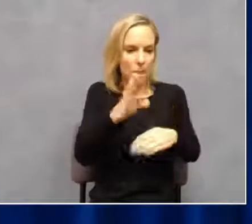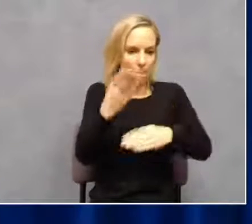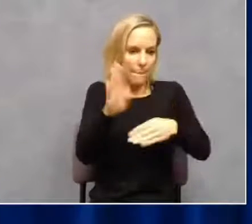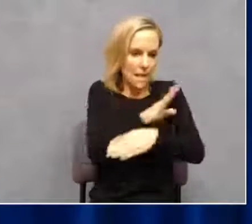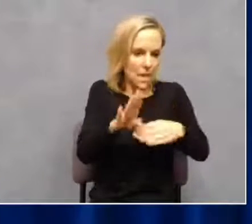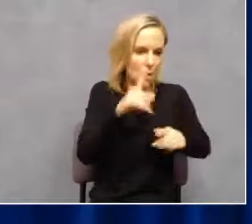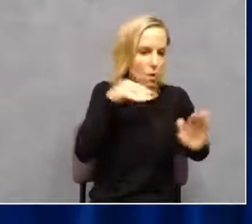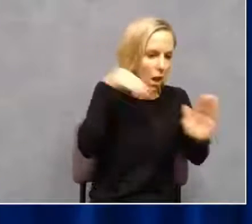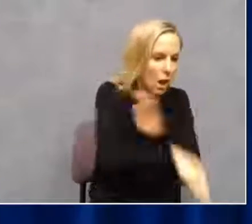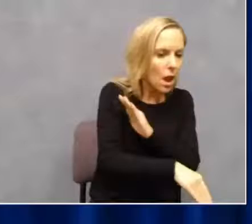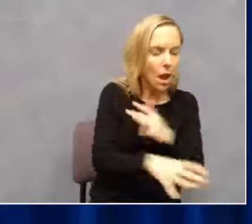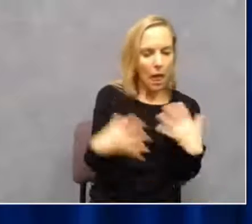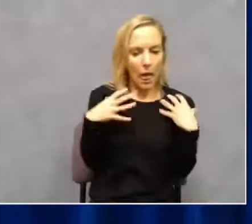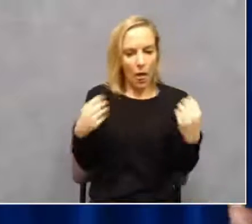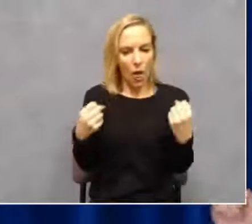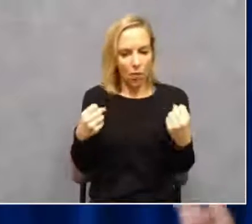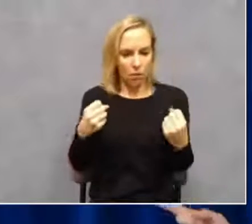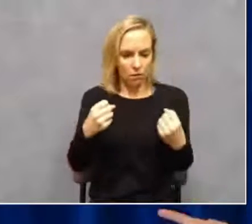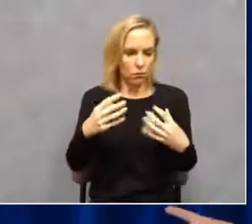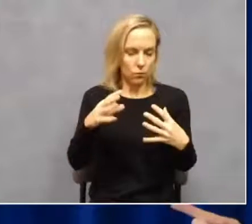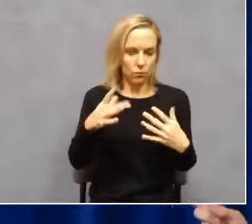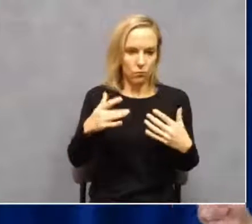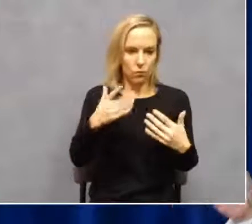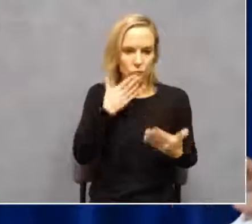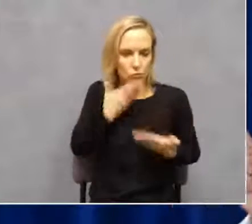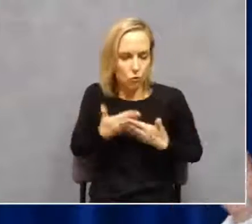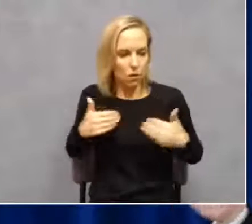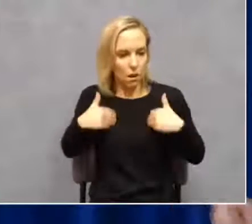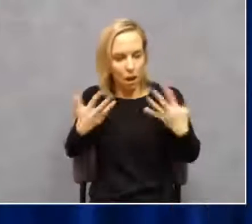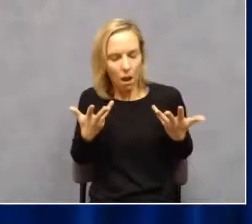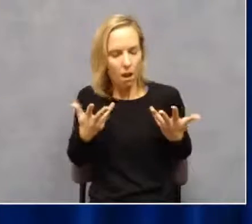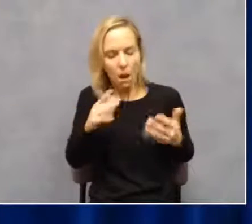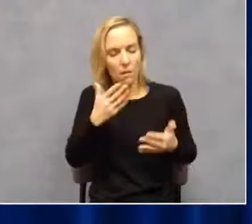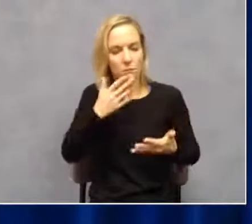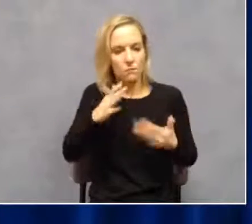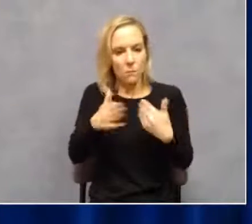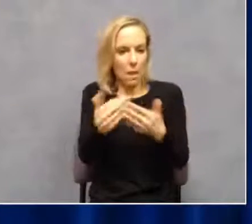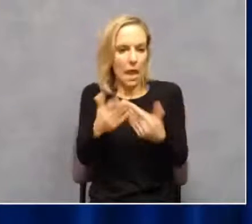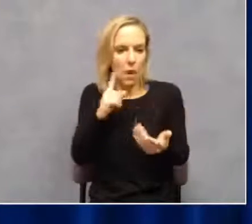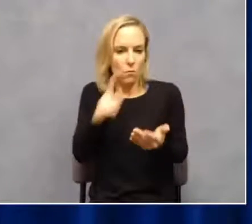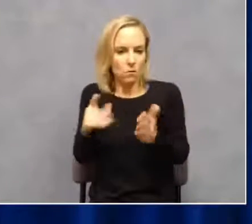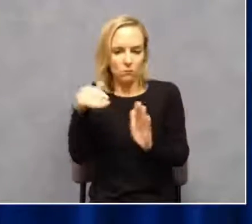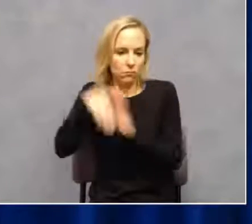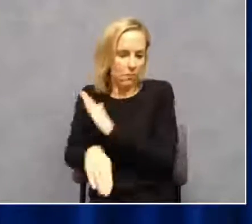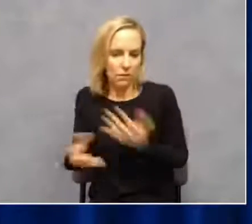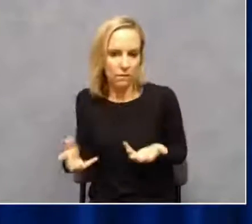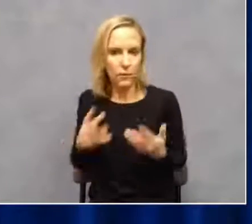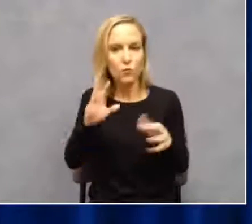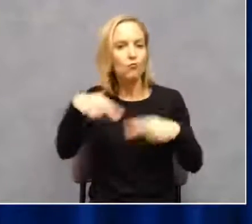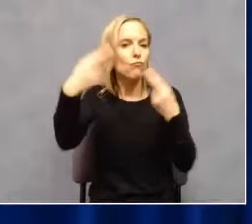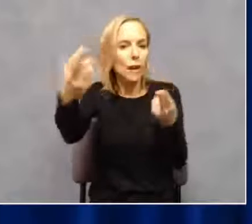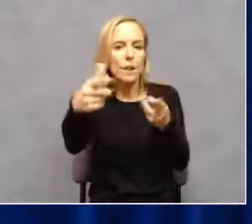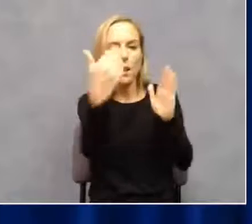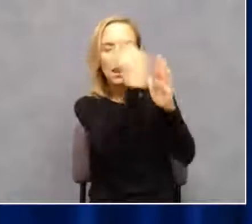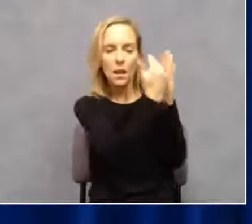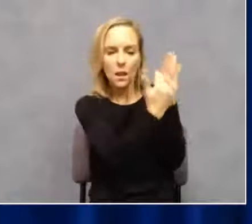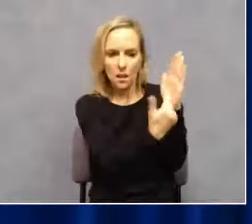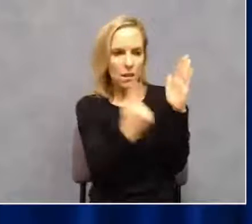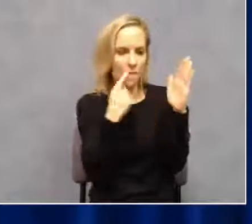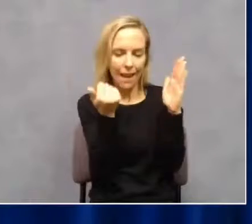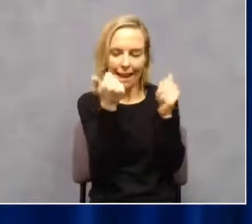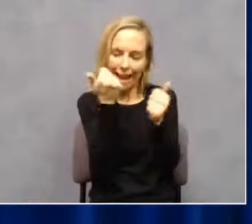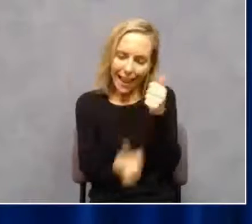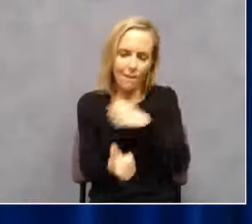health and wellness. So you can read as well as I can. The recommendations are up there. For every county that's